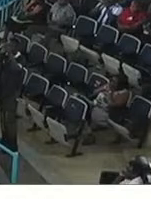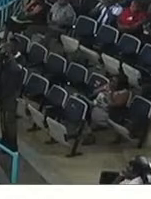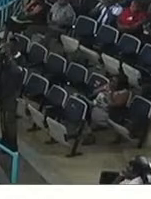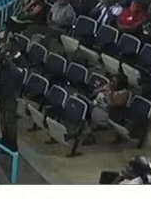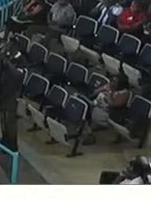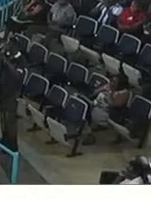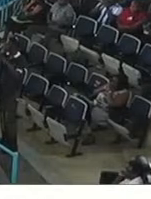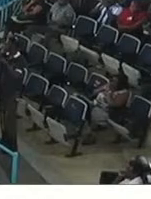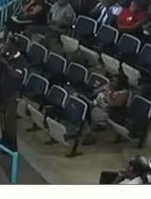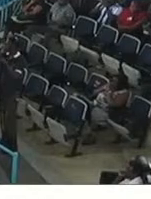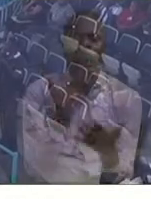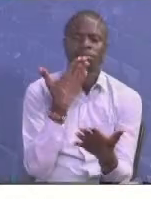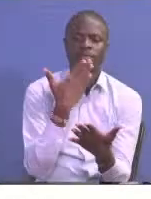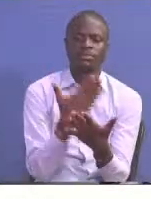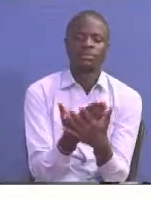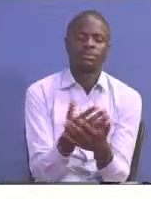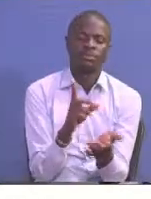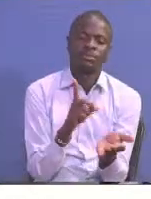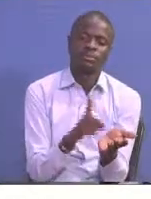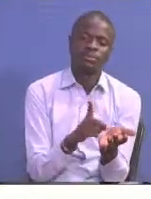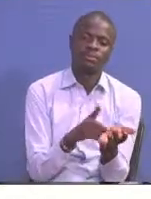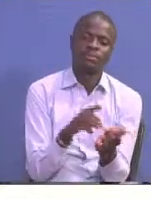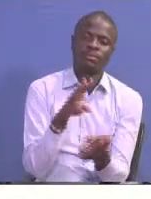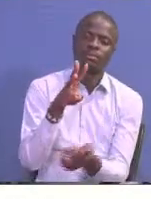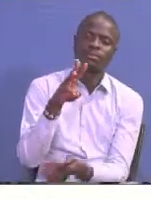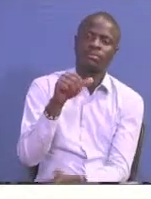Thank you, Dr. Wambugu.